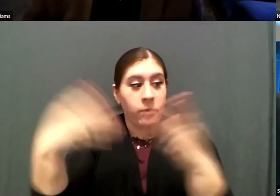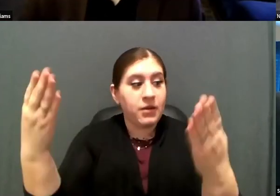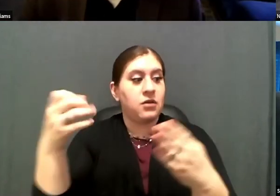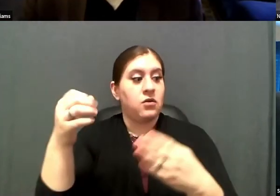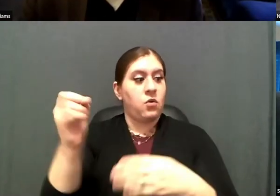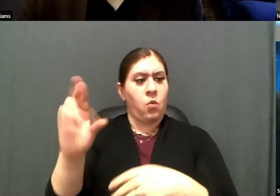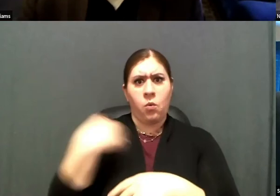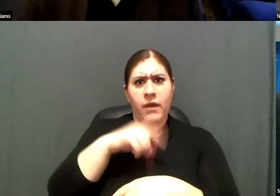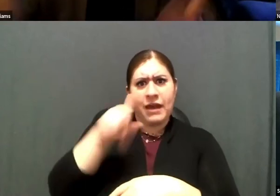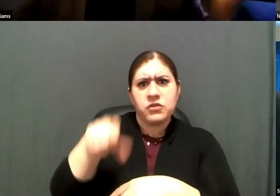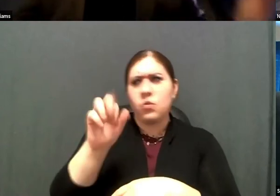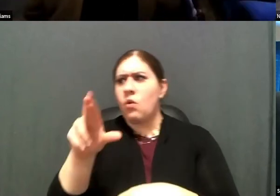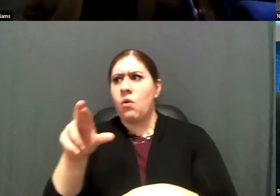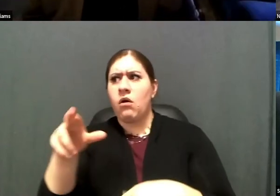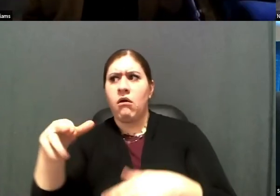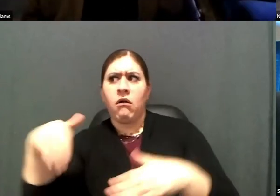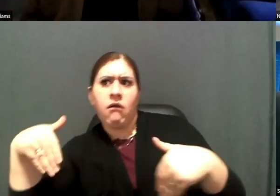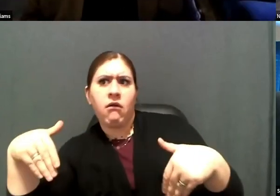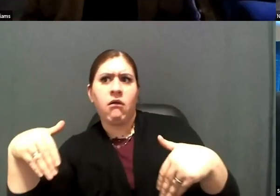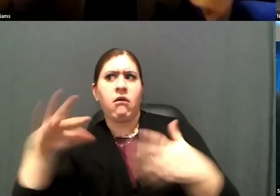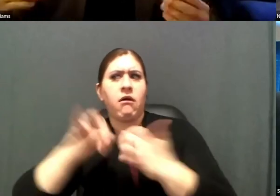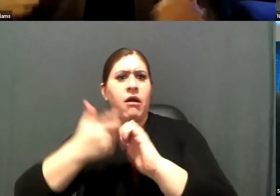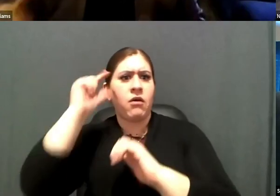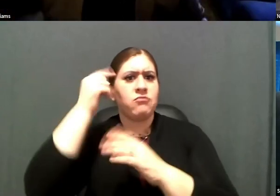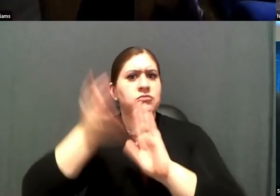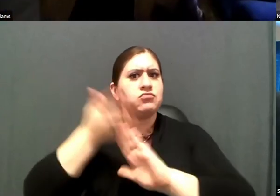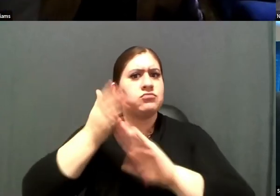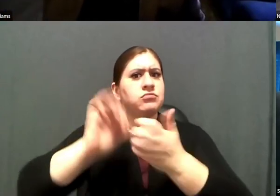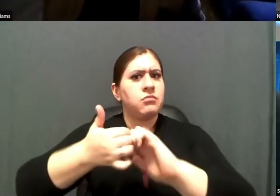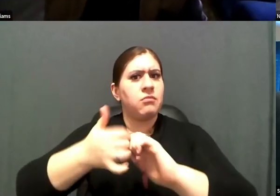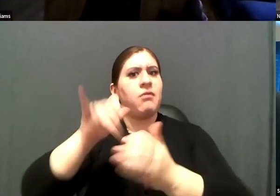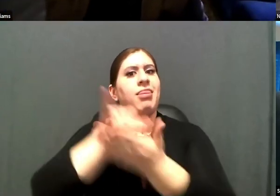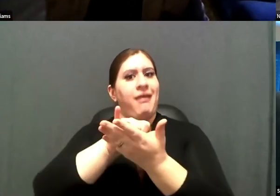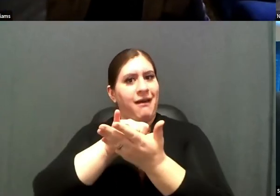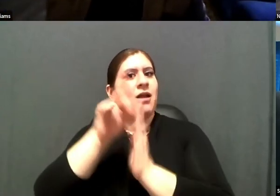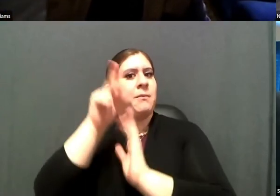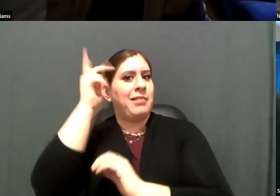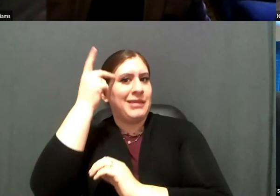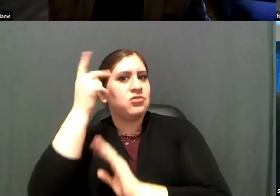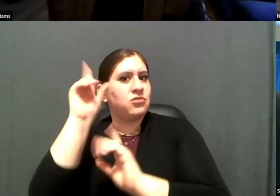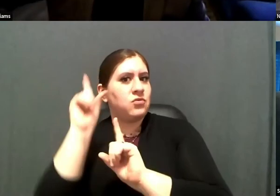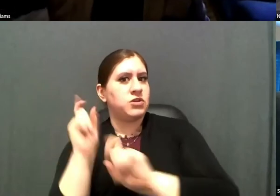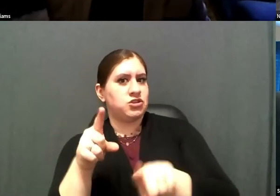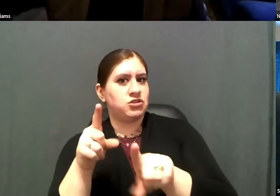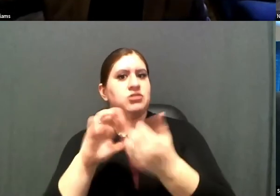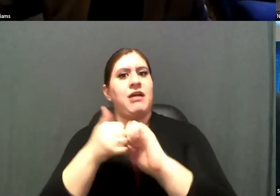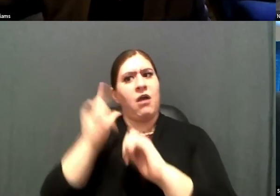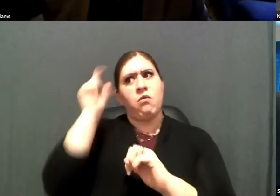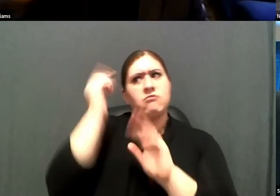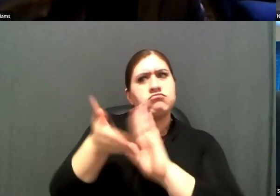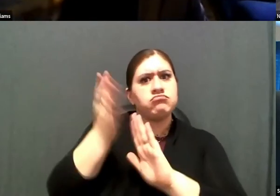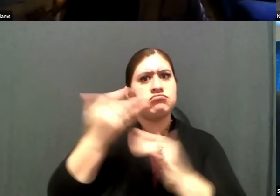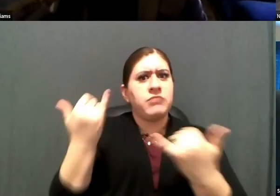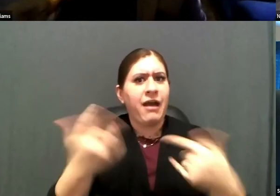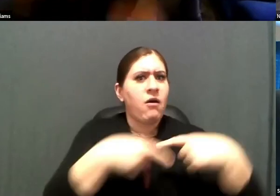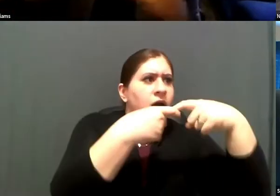need to open up government? How should government function? Now, that's a political question, right? How should government function?